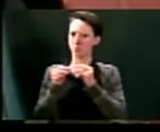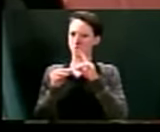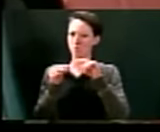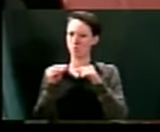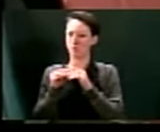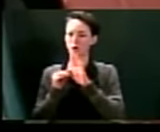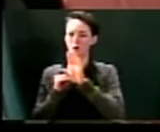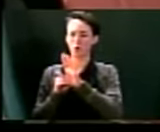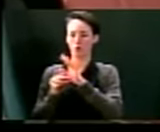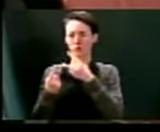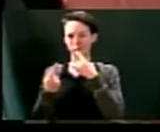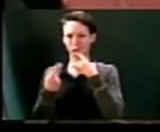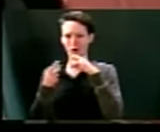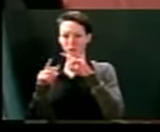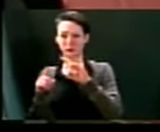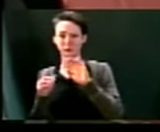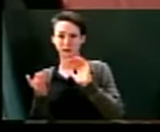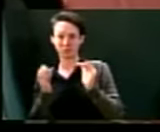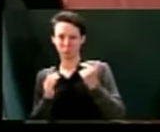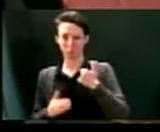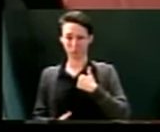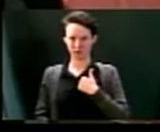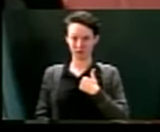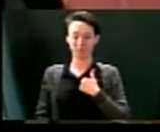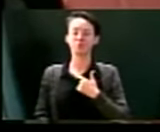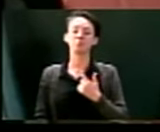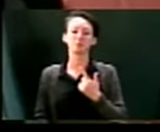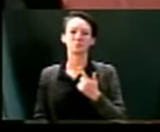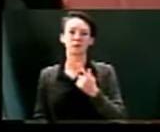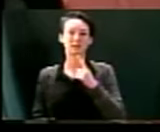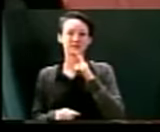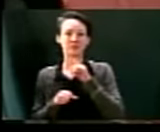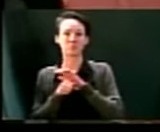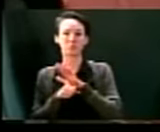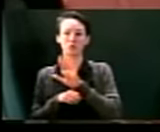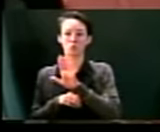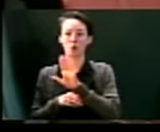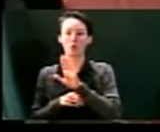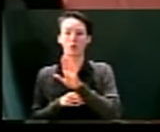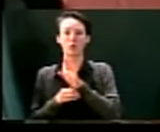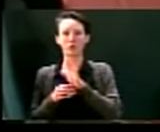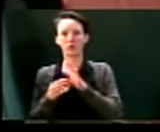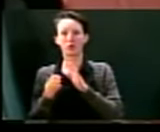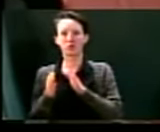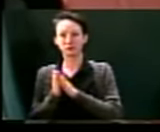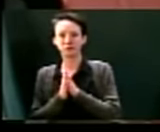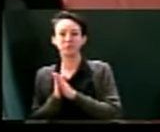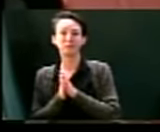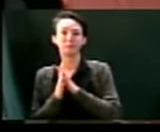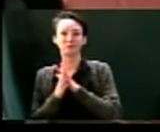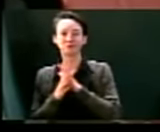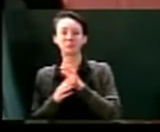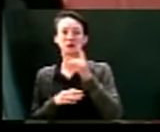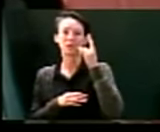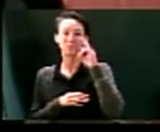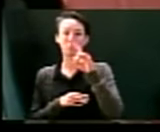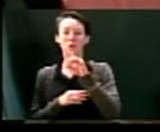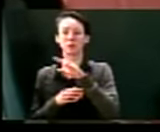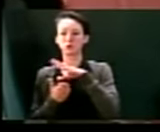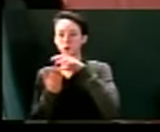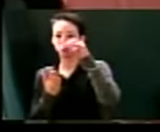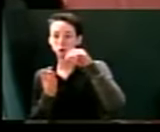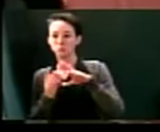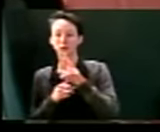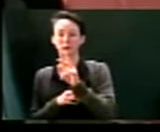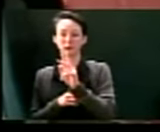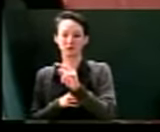and accomplishments than I do, but it's a testimony to her commitment to the students of West High School and of Knox County, and I